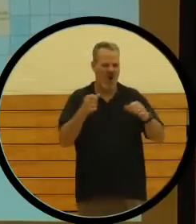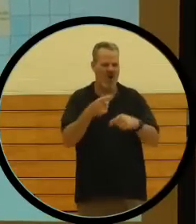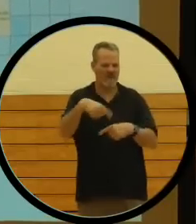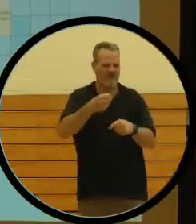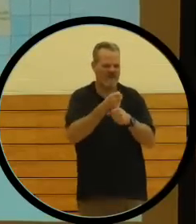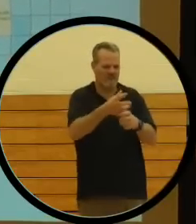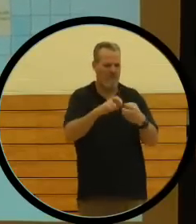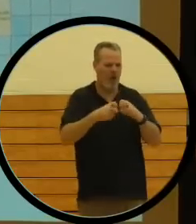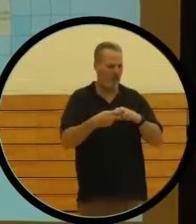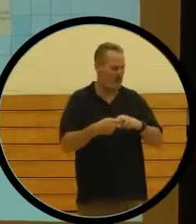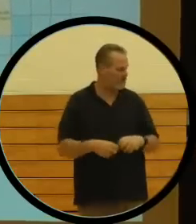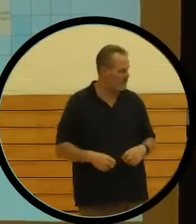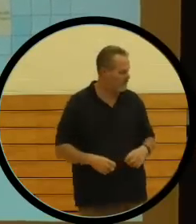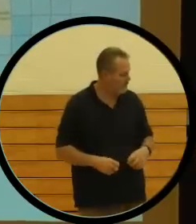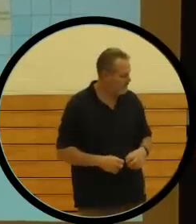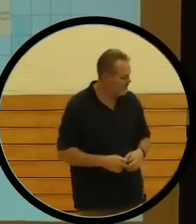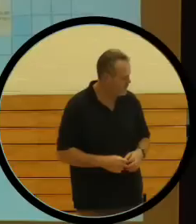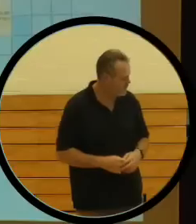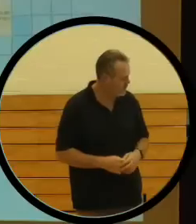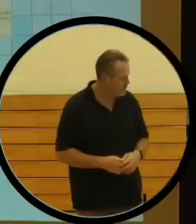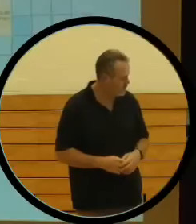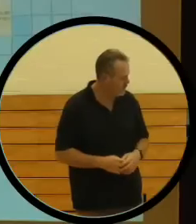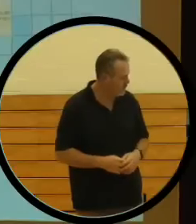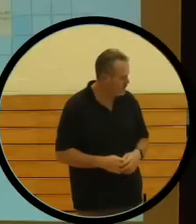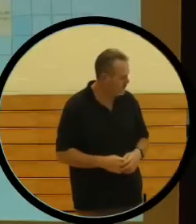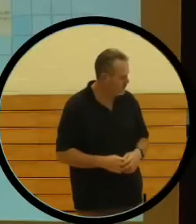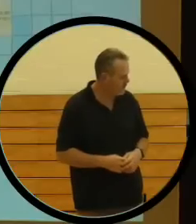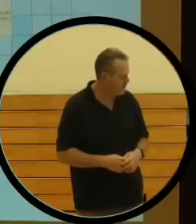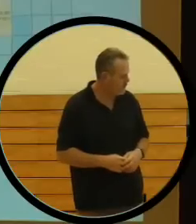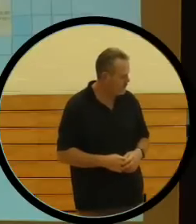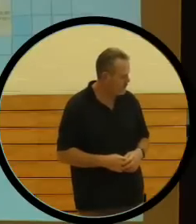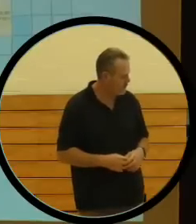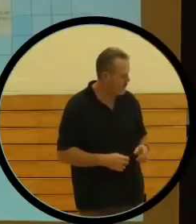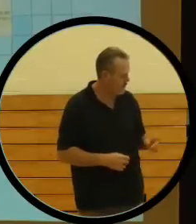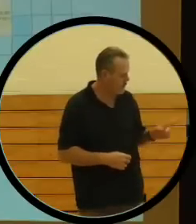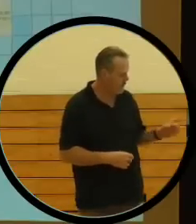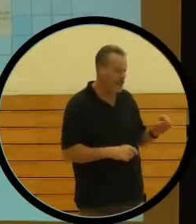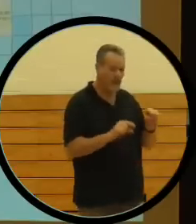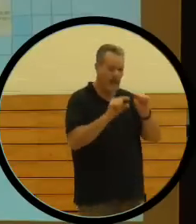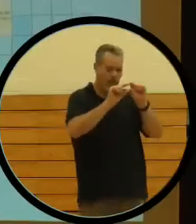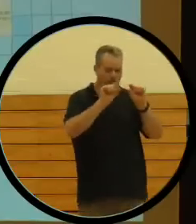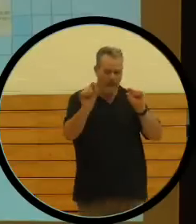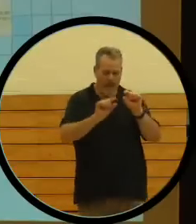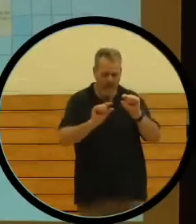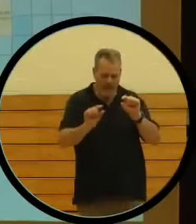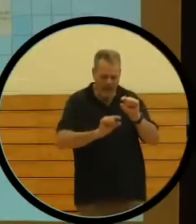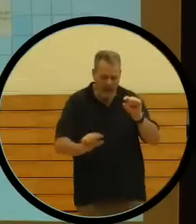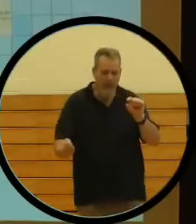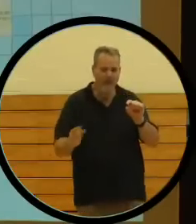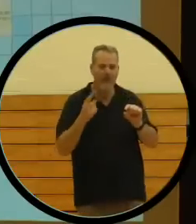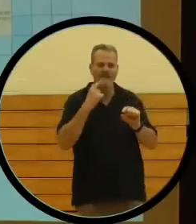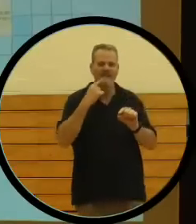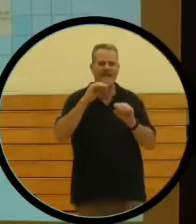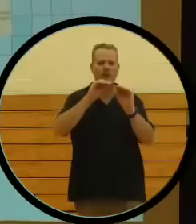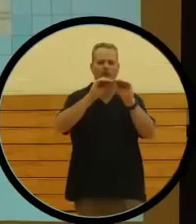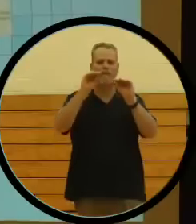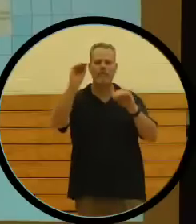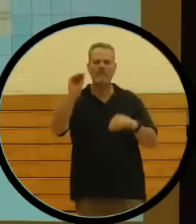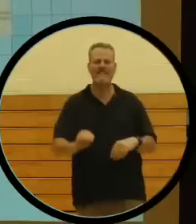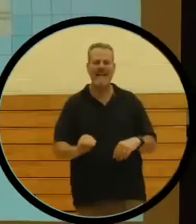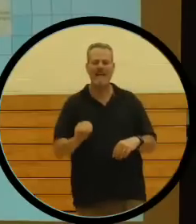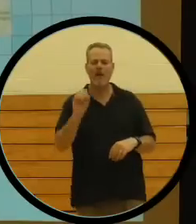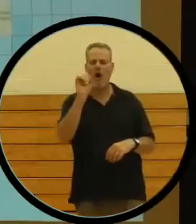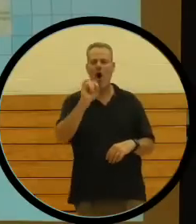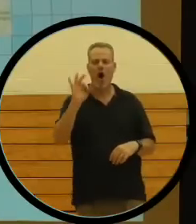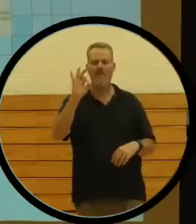of the lines in here when these shake maps come out in here is it has a thing that it says percent